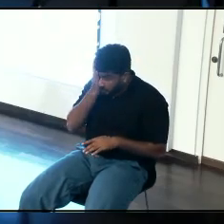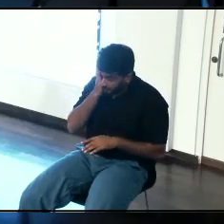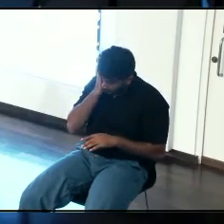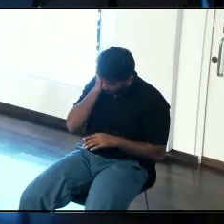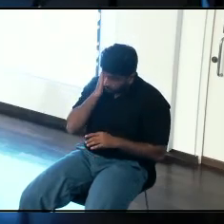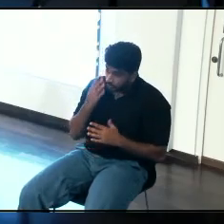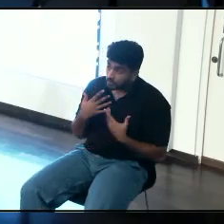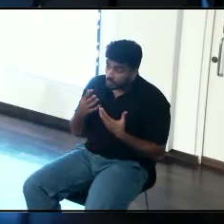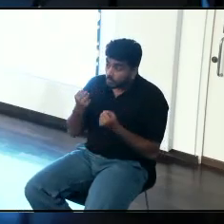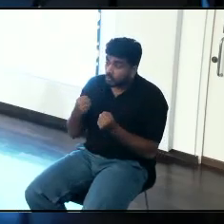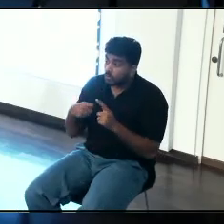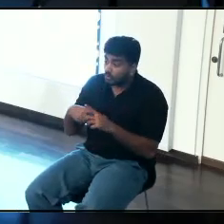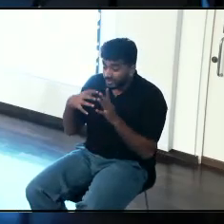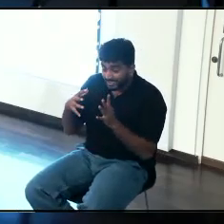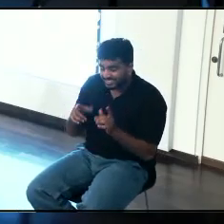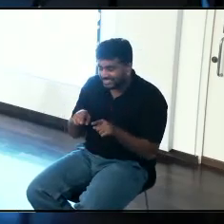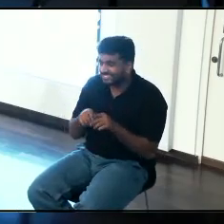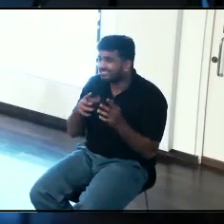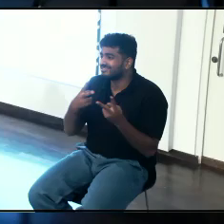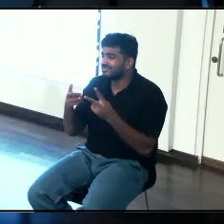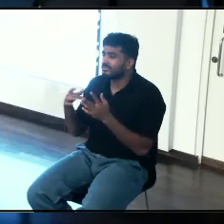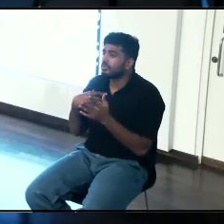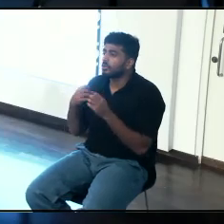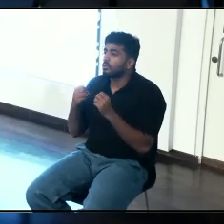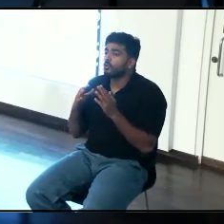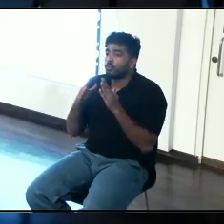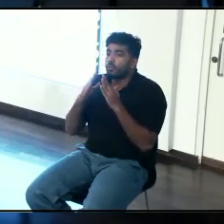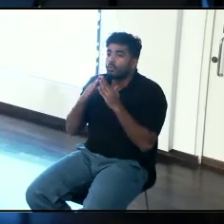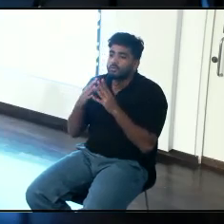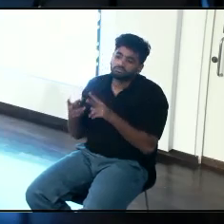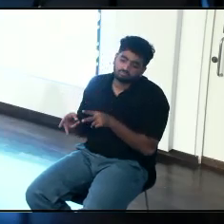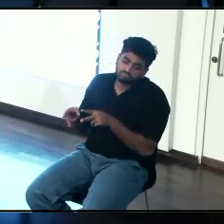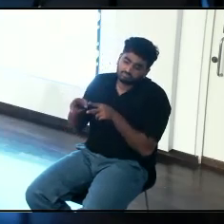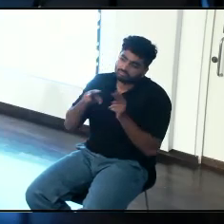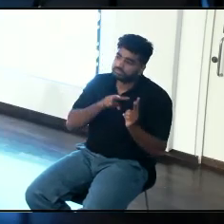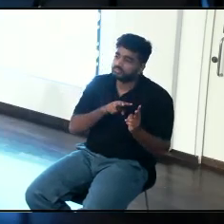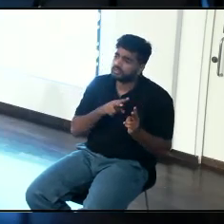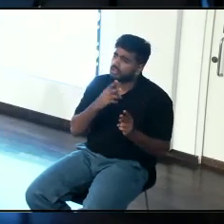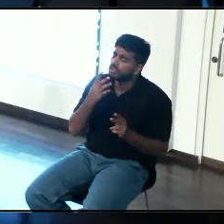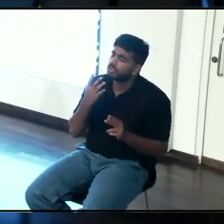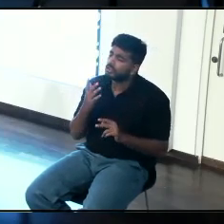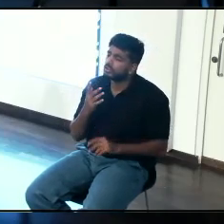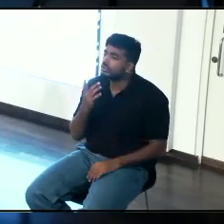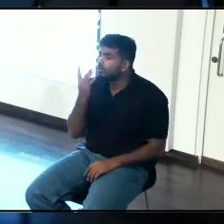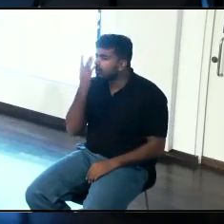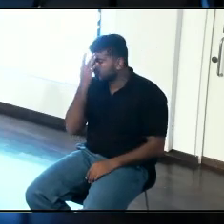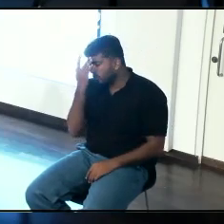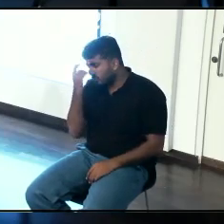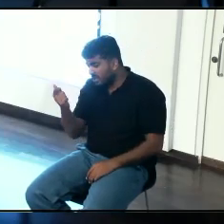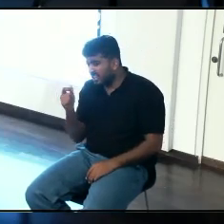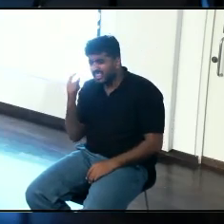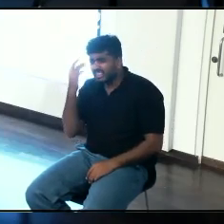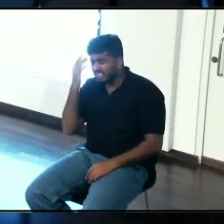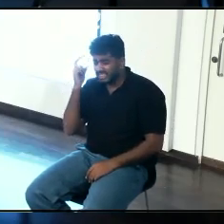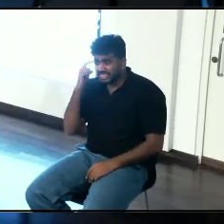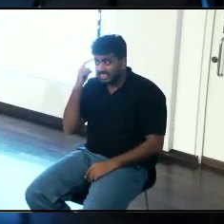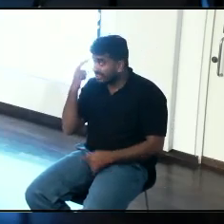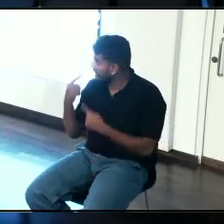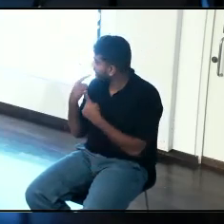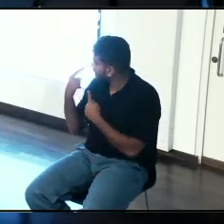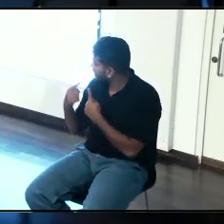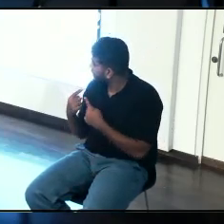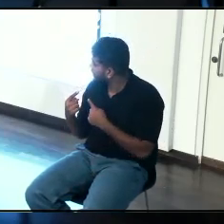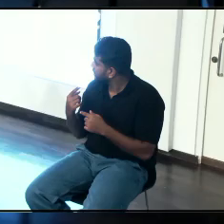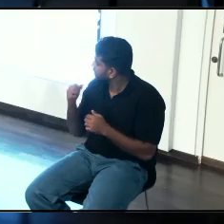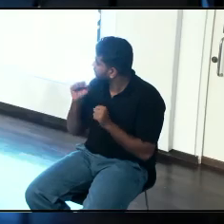have big flat and here they want to go home back. Why have you ever think about these kind of things? The